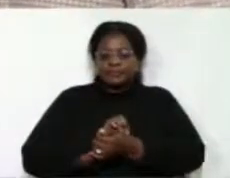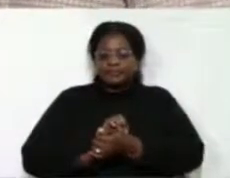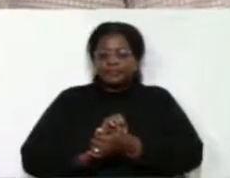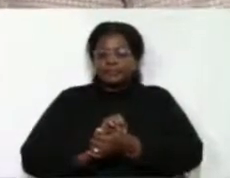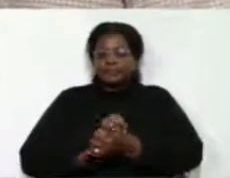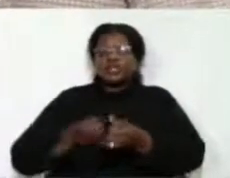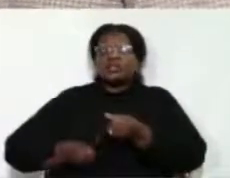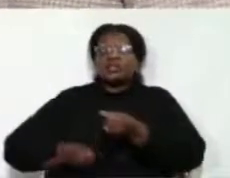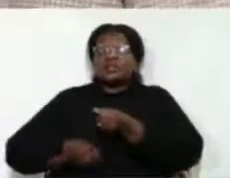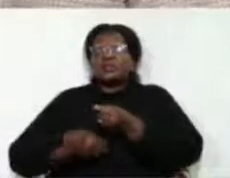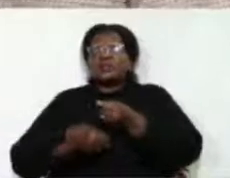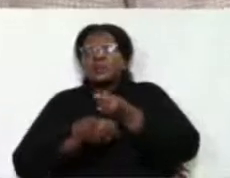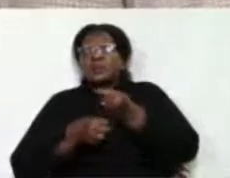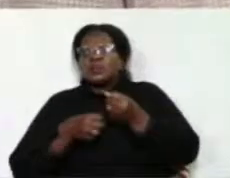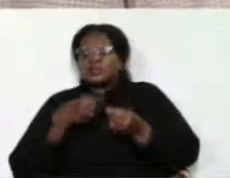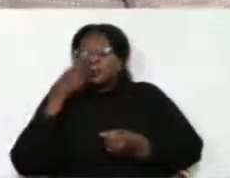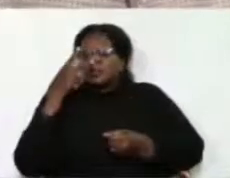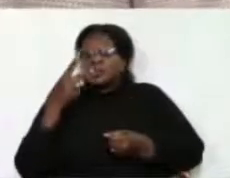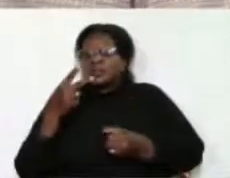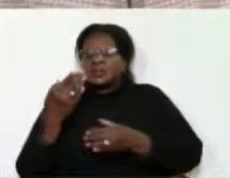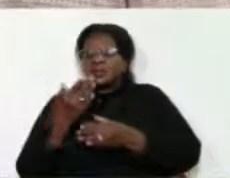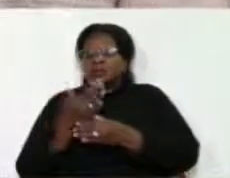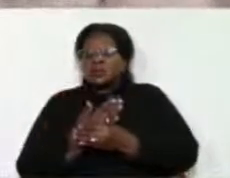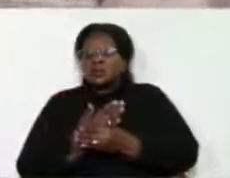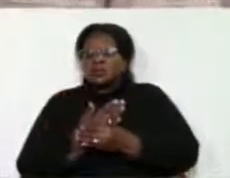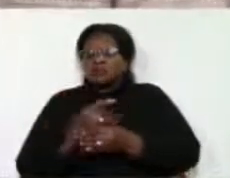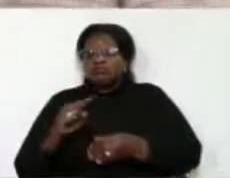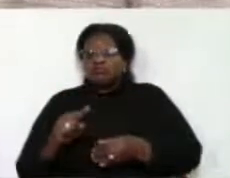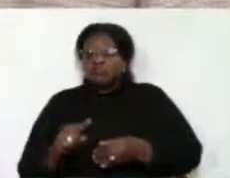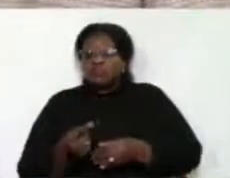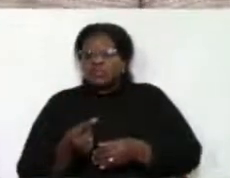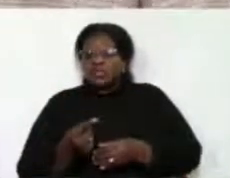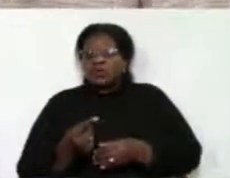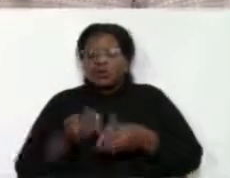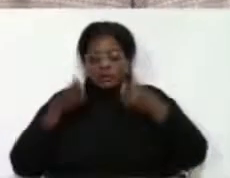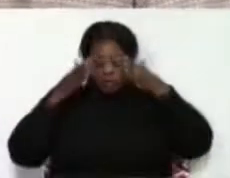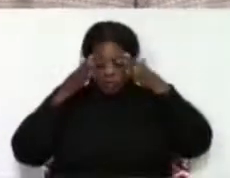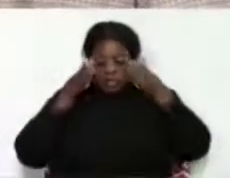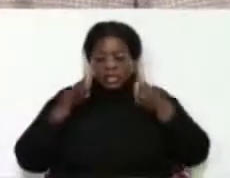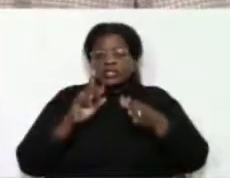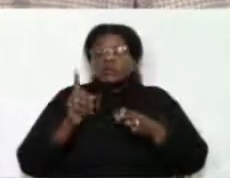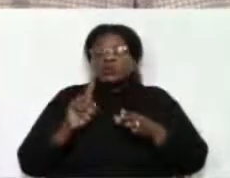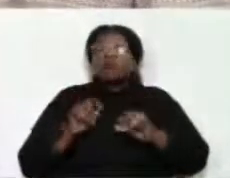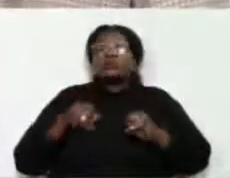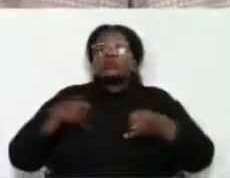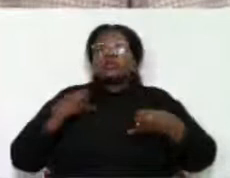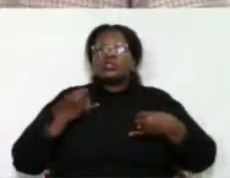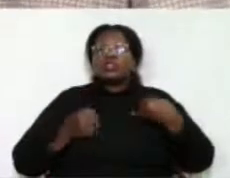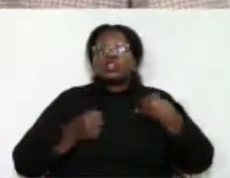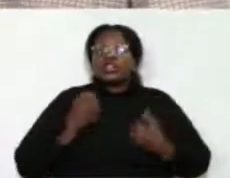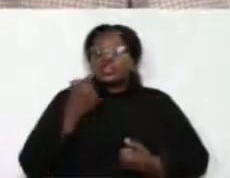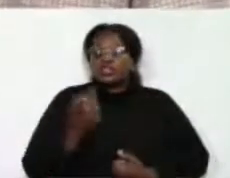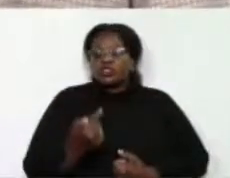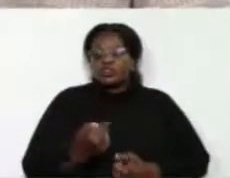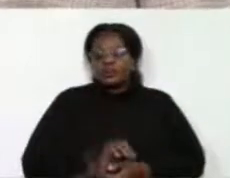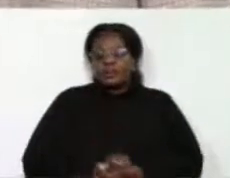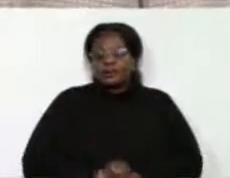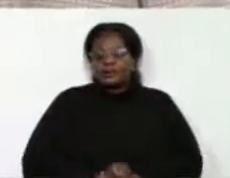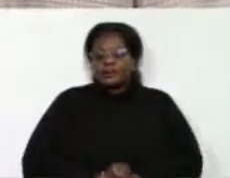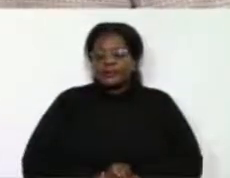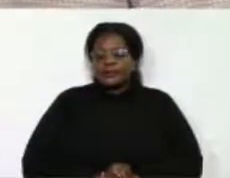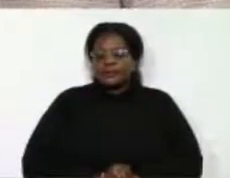looking for new talent. They could be doing marketing while you focus on what you enjoy, what's the creative part. Oh, excellent. And then the last one, although